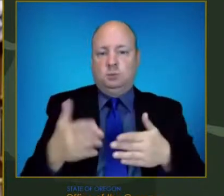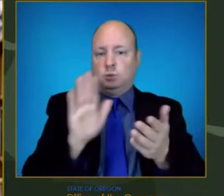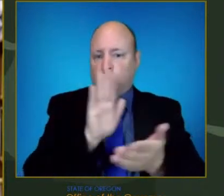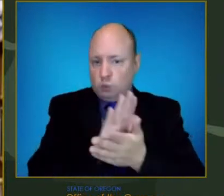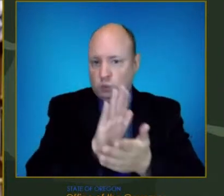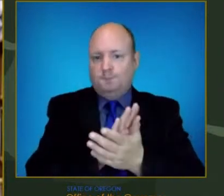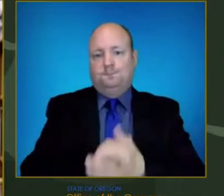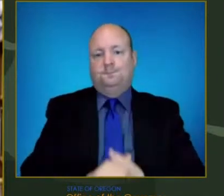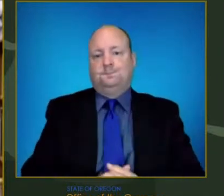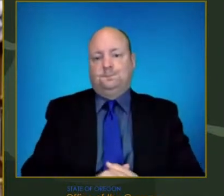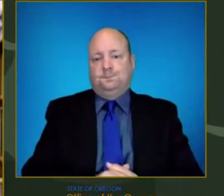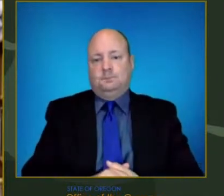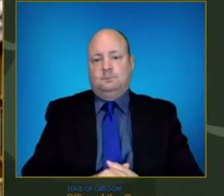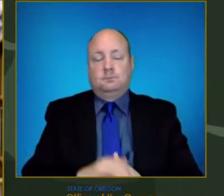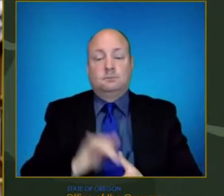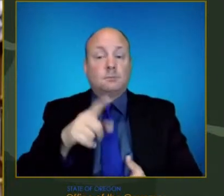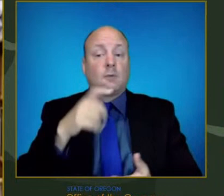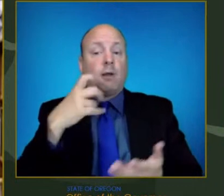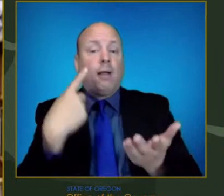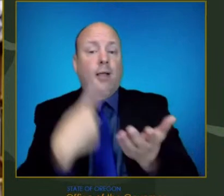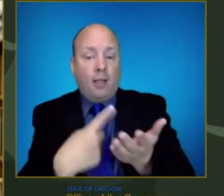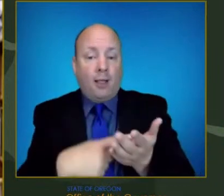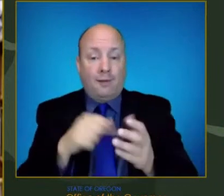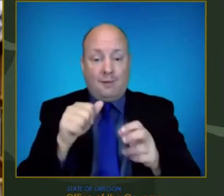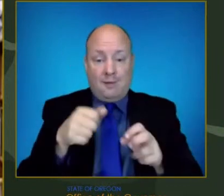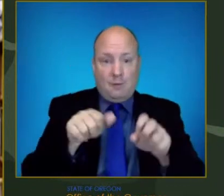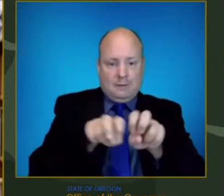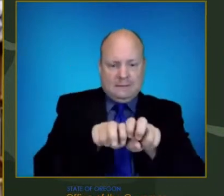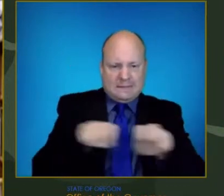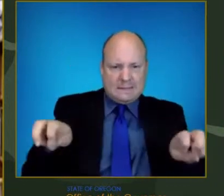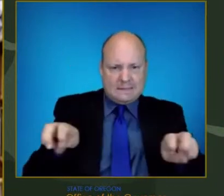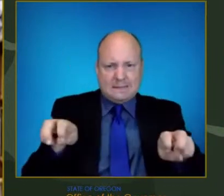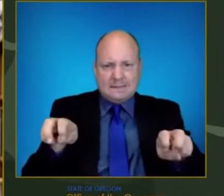earlier this summer a number of times about how the goal was to